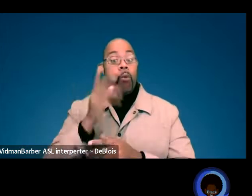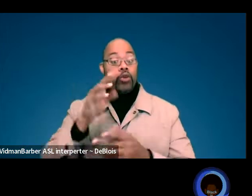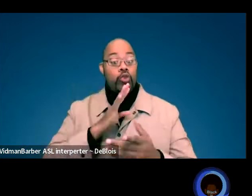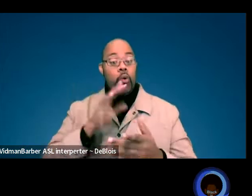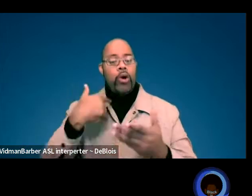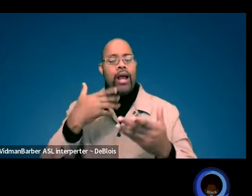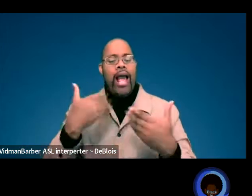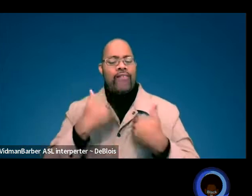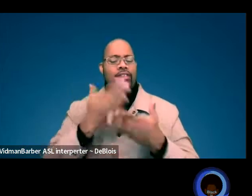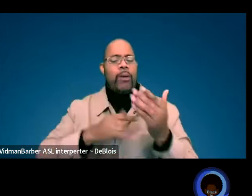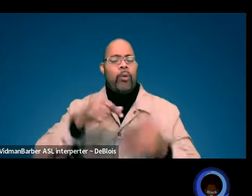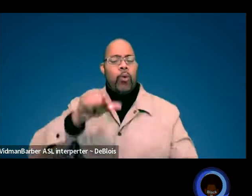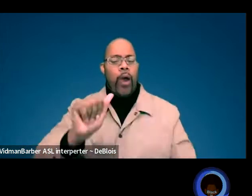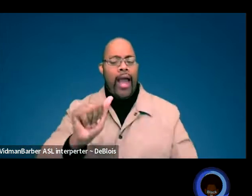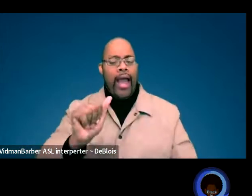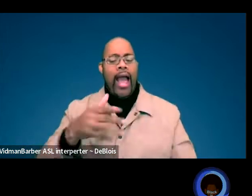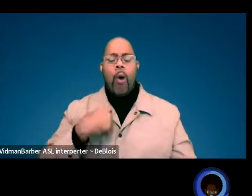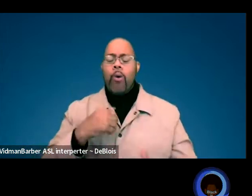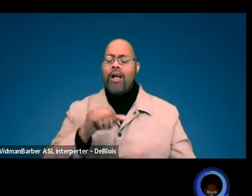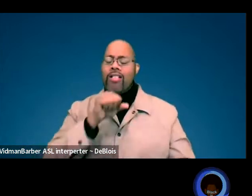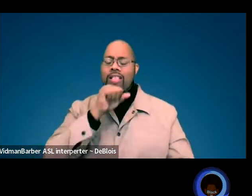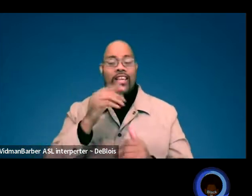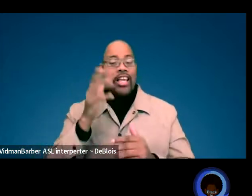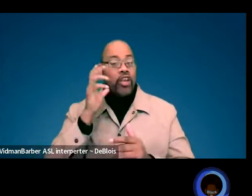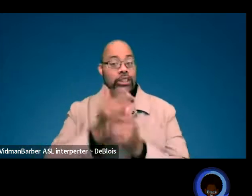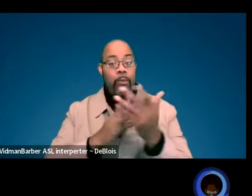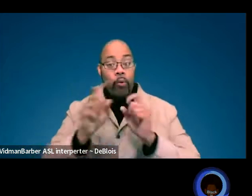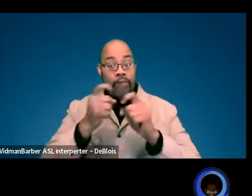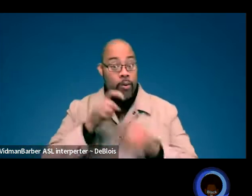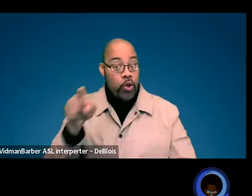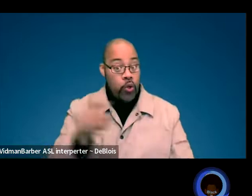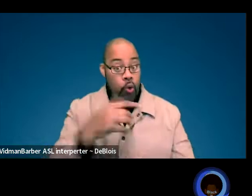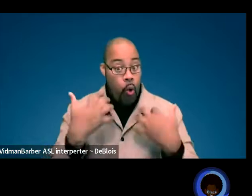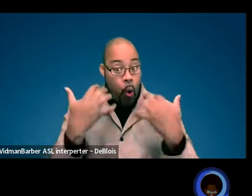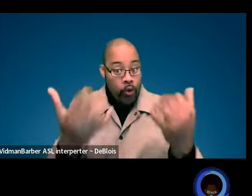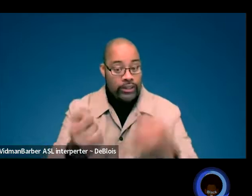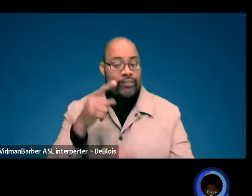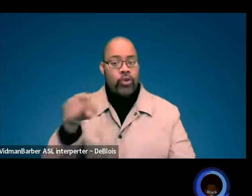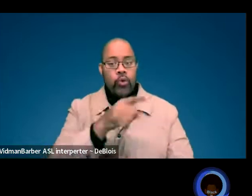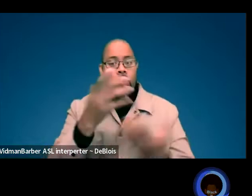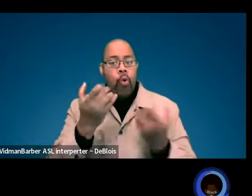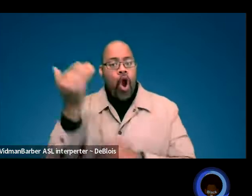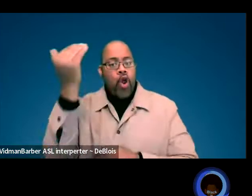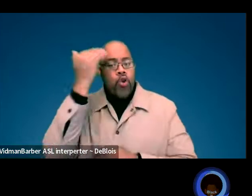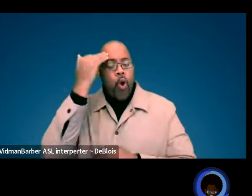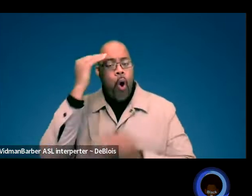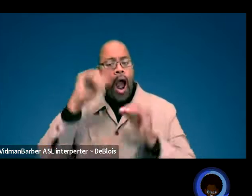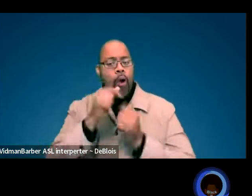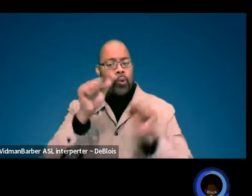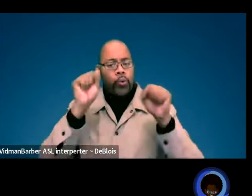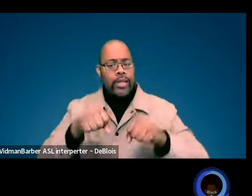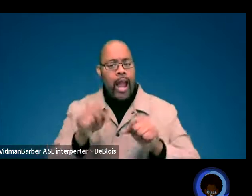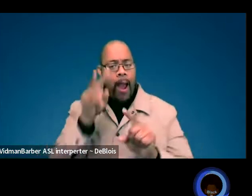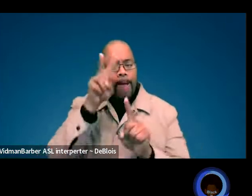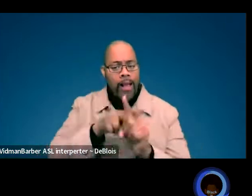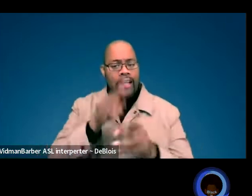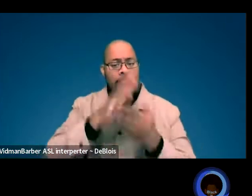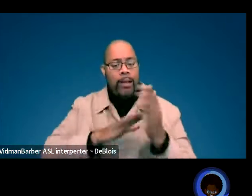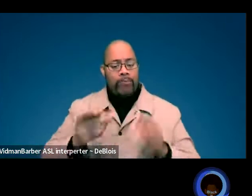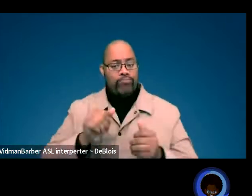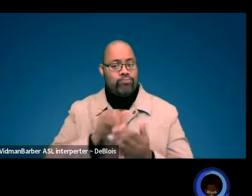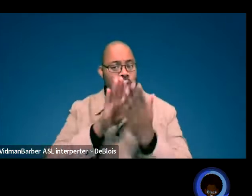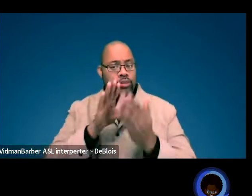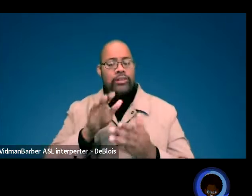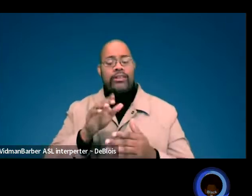bit of Q&A, and I would love to hear some questions from you all if you would like to know how you can apply some of the techniques that